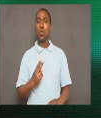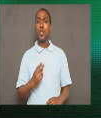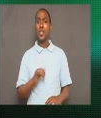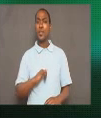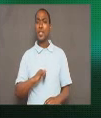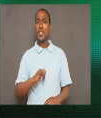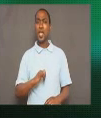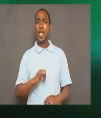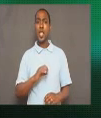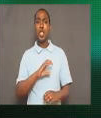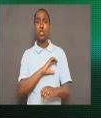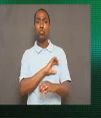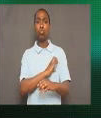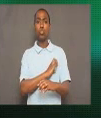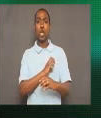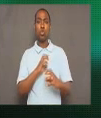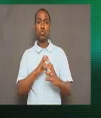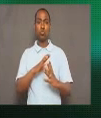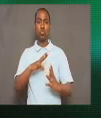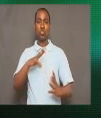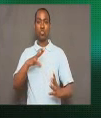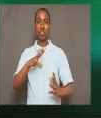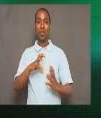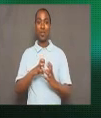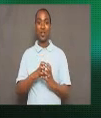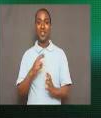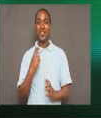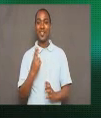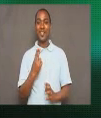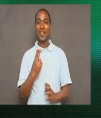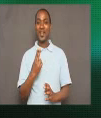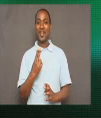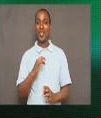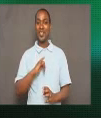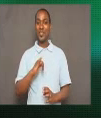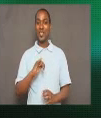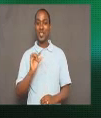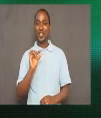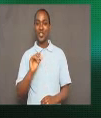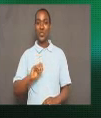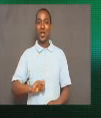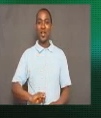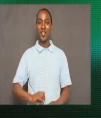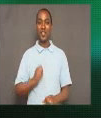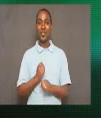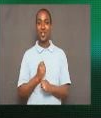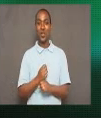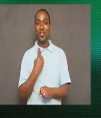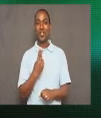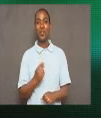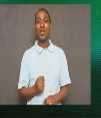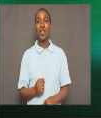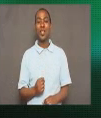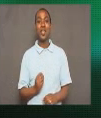contractions used by the small intestine and the esophagus to push